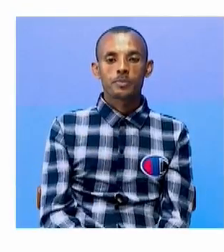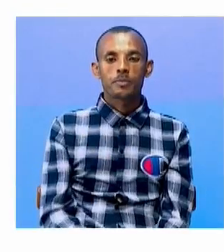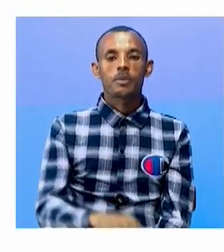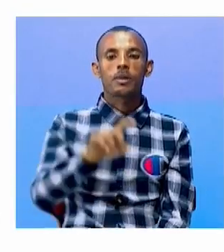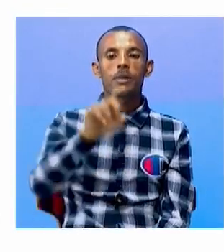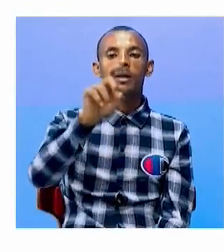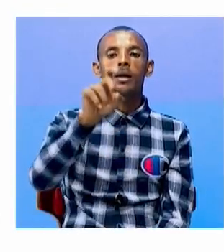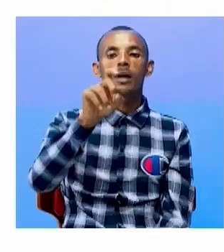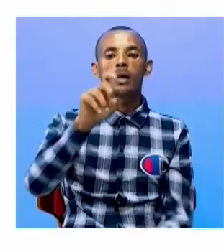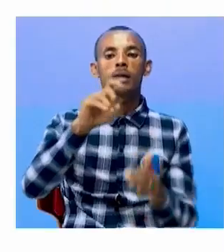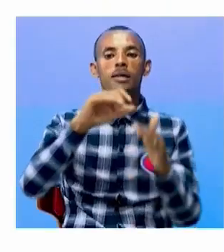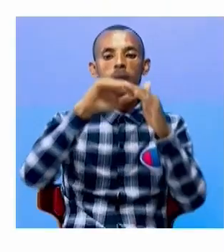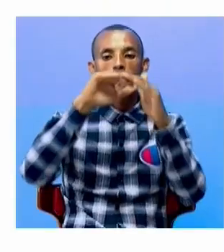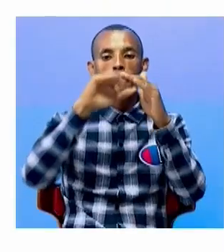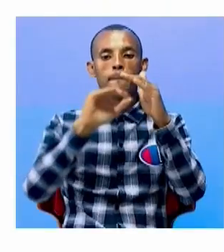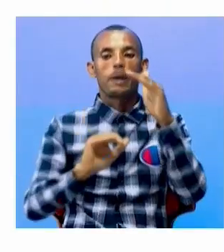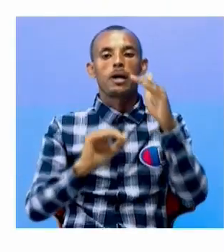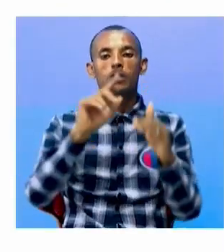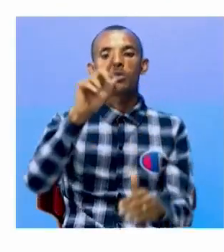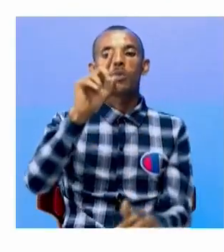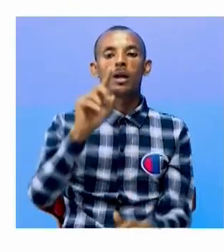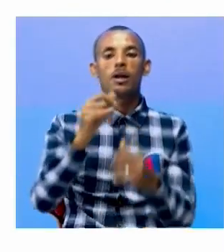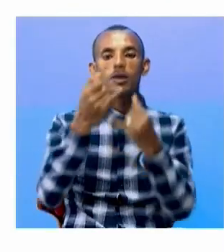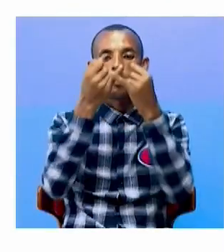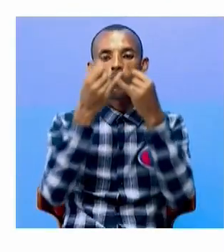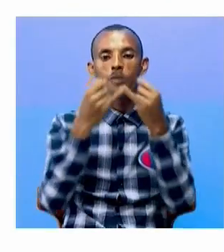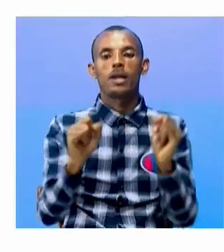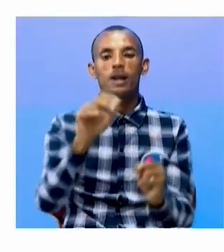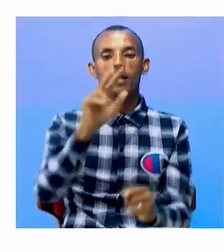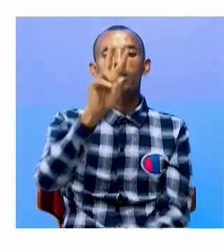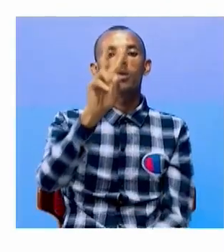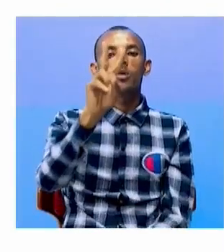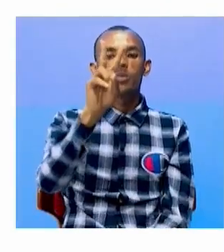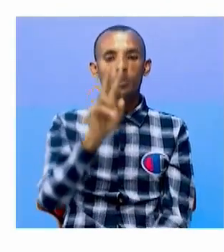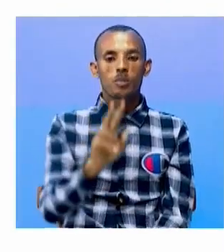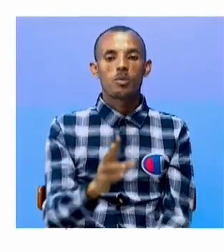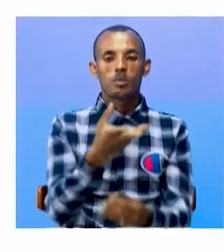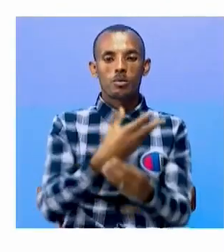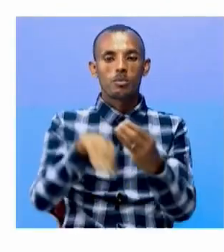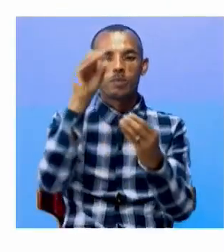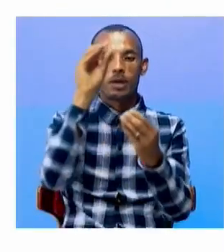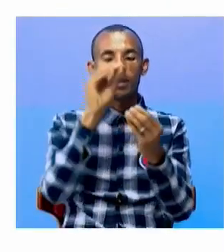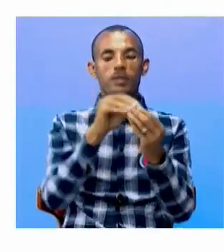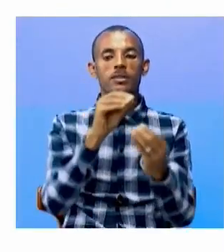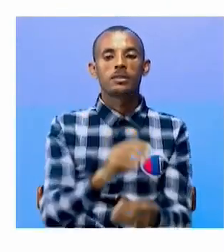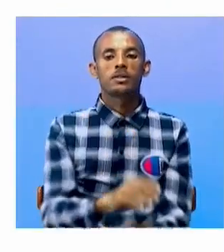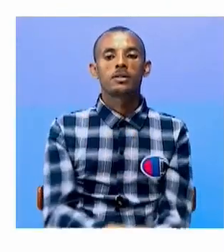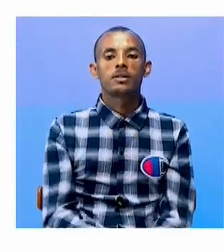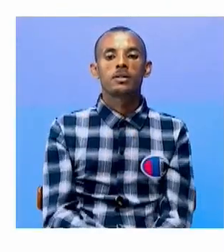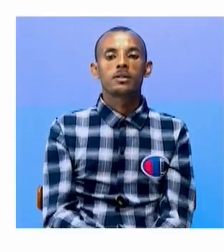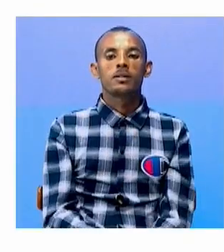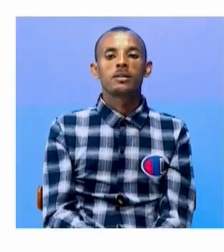x minus 1 over 2 plus